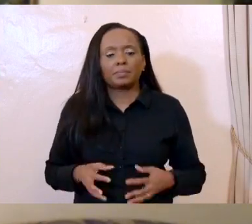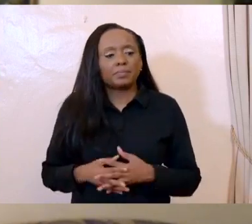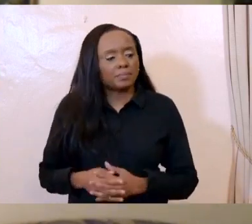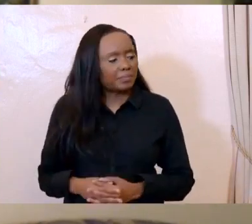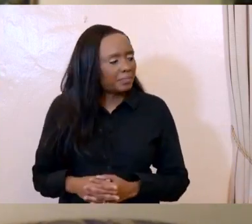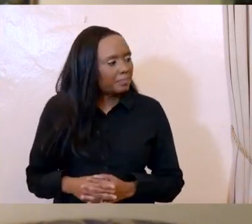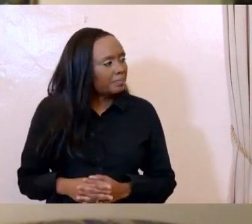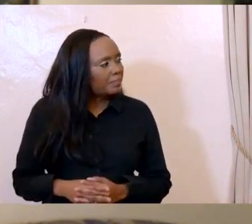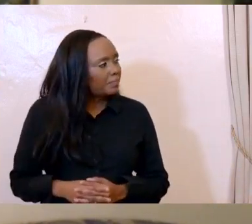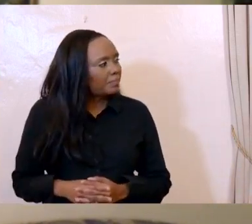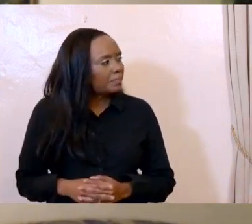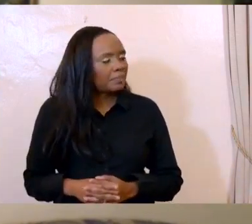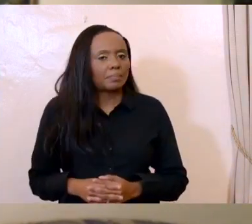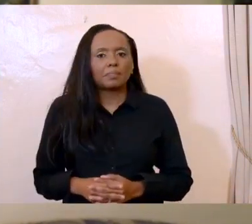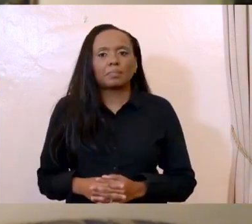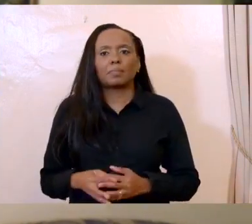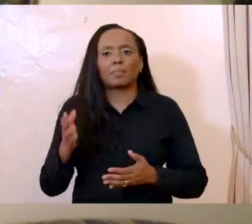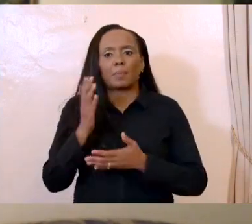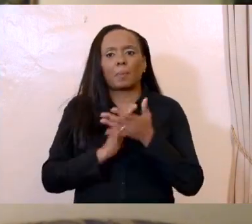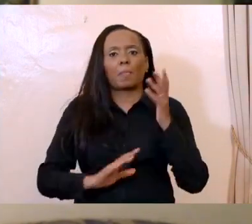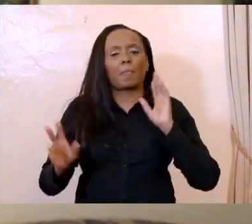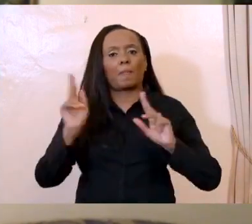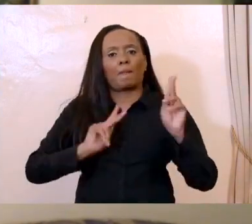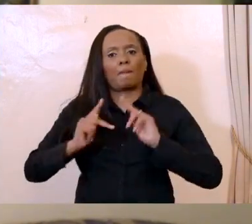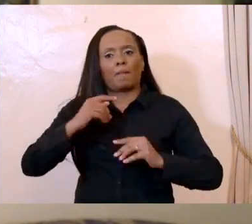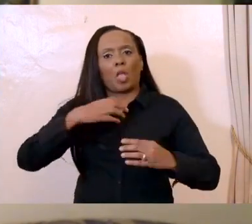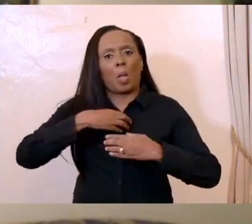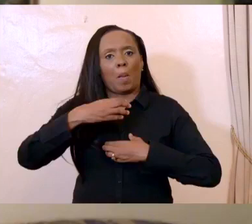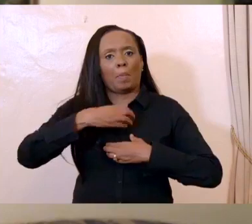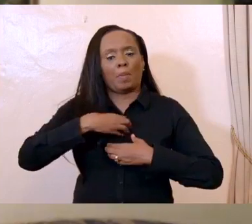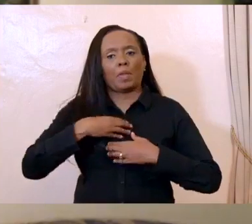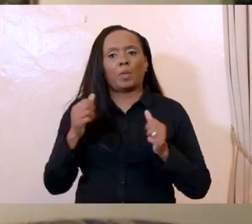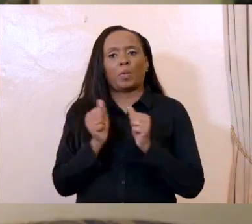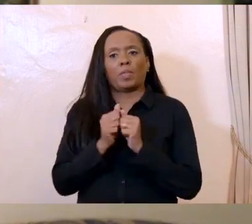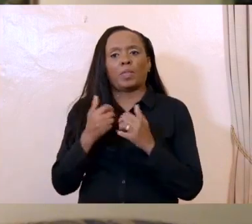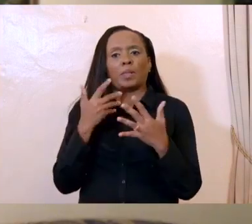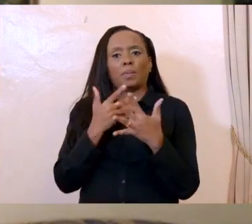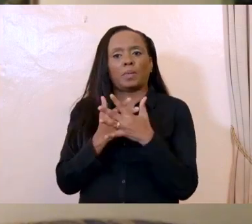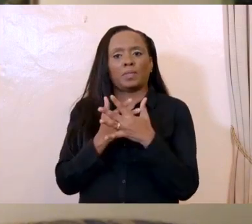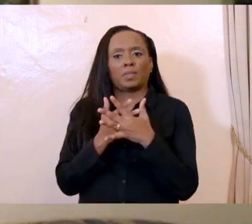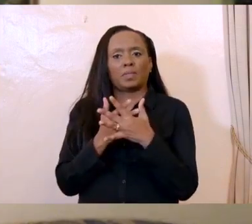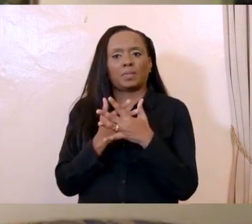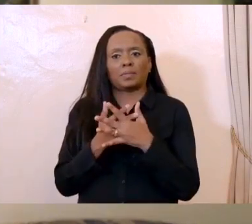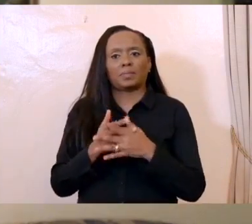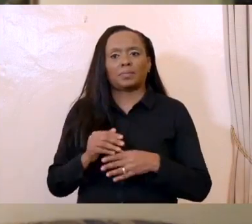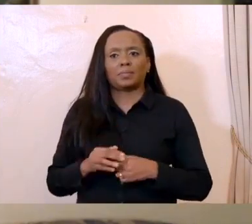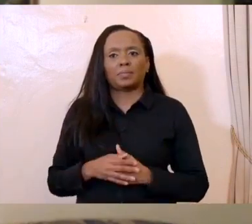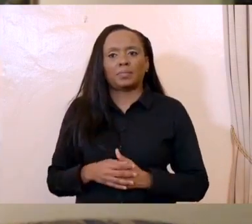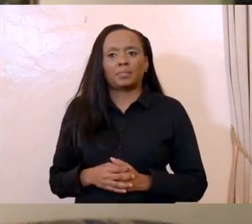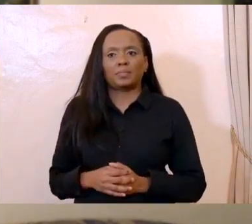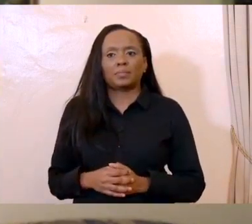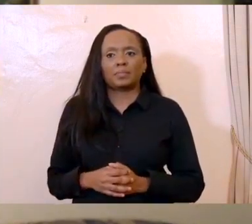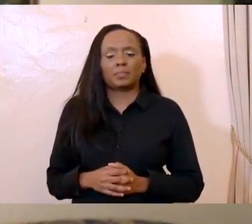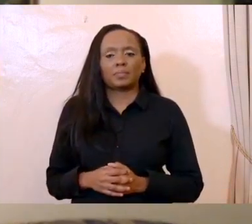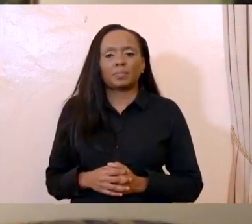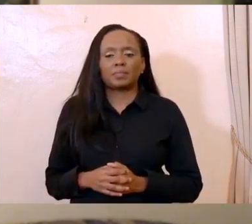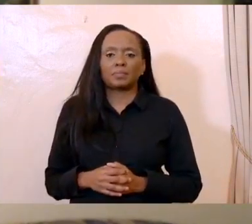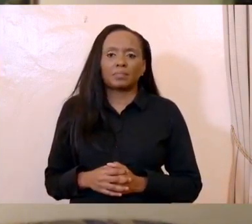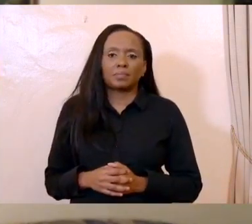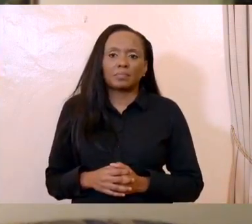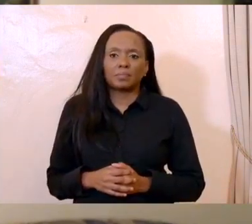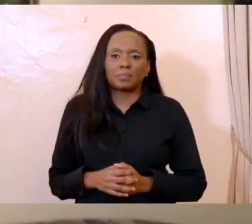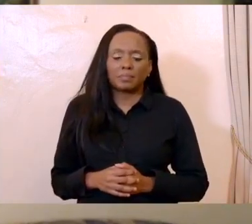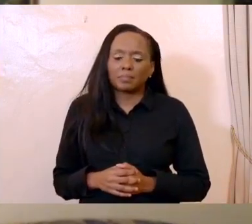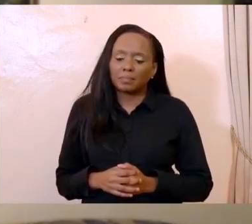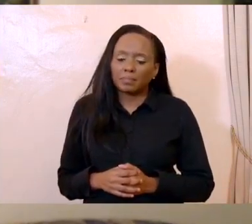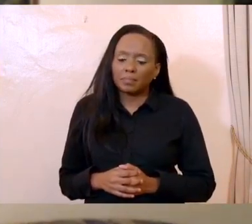which some people who are associated with the prison have been drawing to our attention. You see, inmates have been